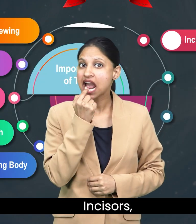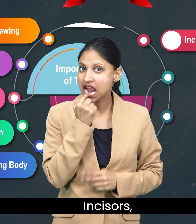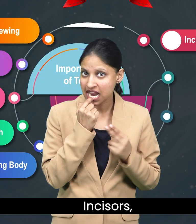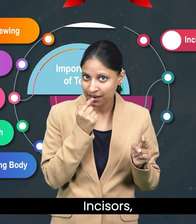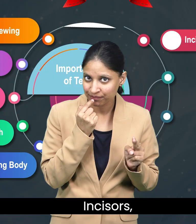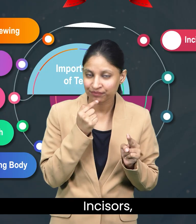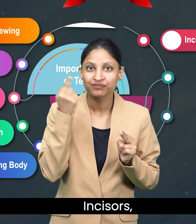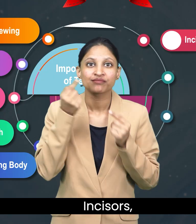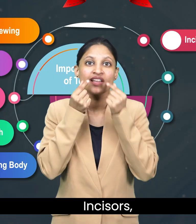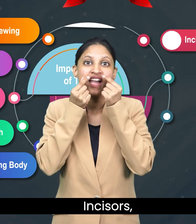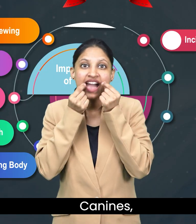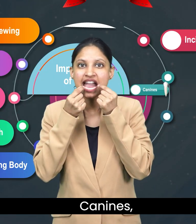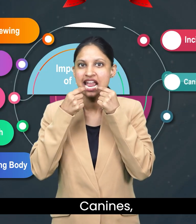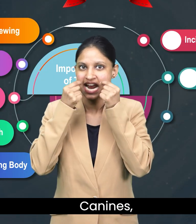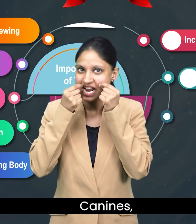incisors,